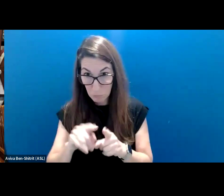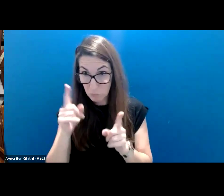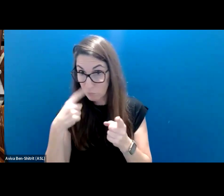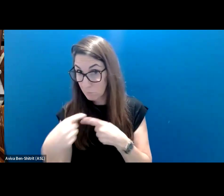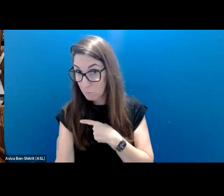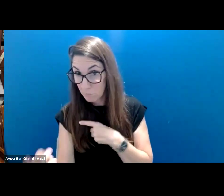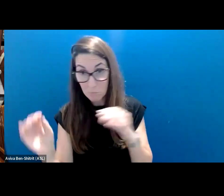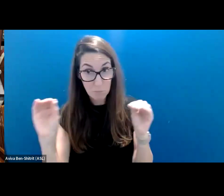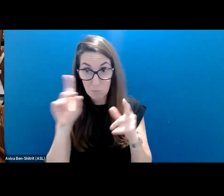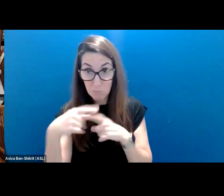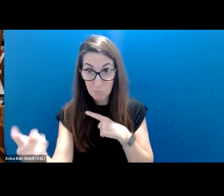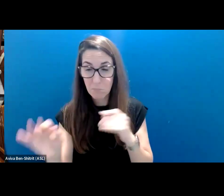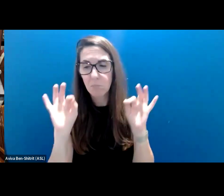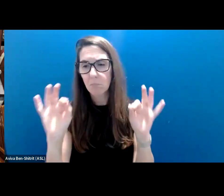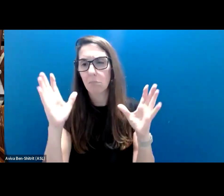Great.